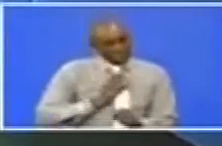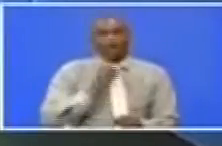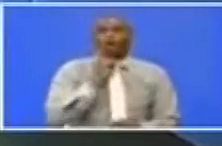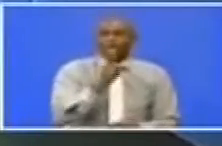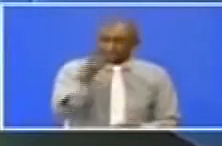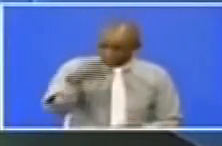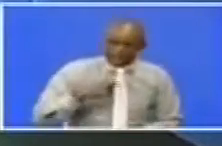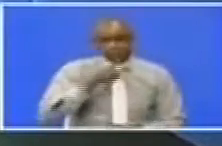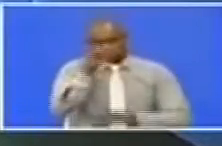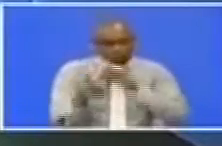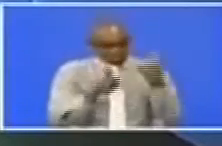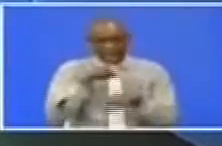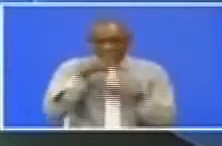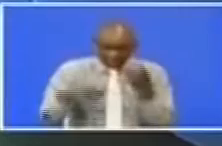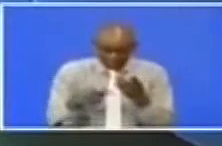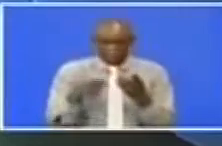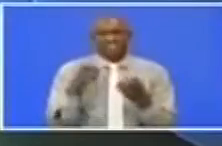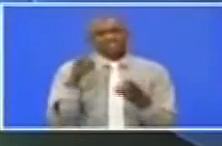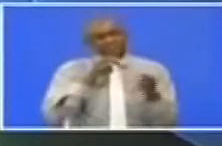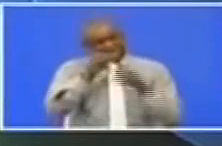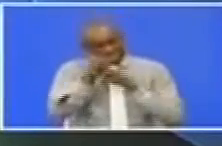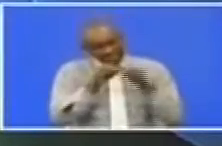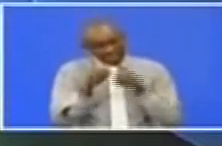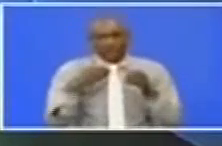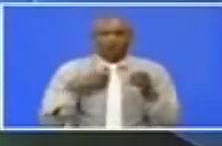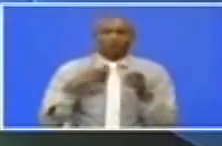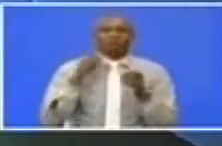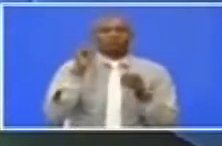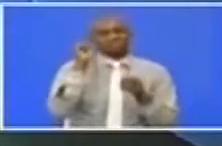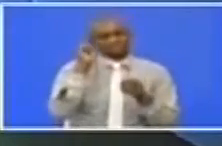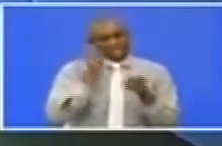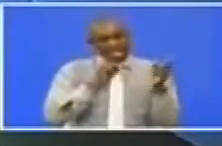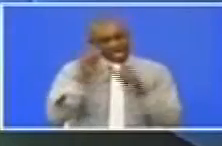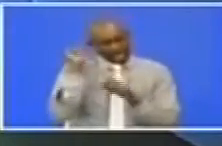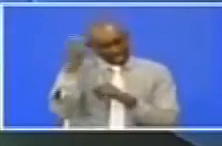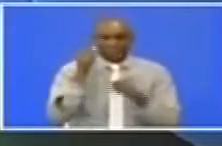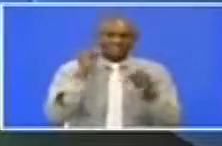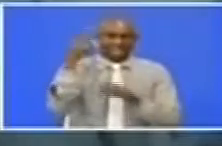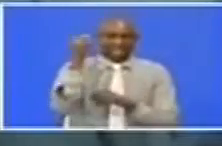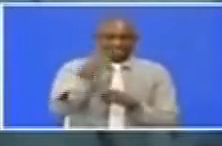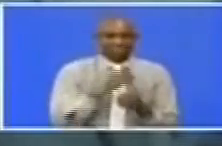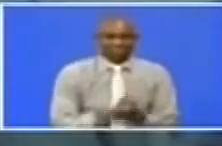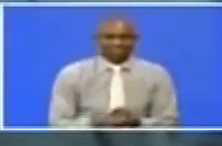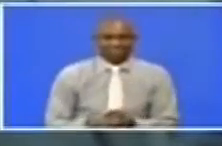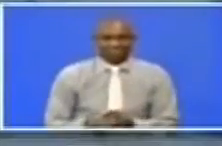him for questioning of alleged mismanagement of the national soccer team Harambee Stars.